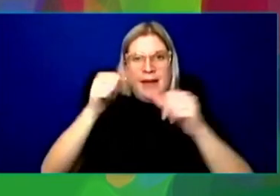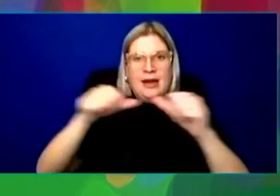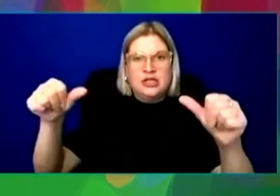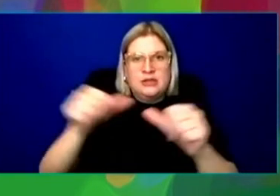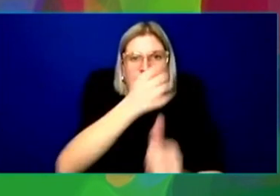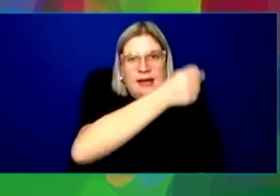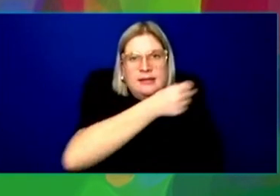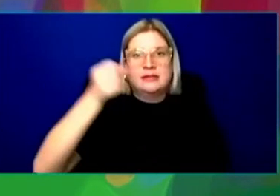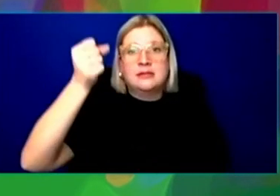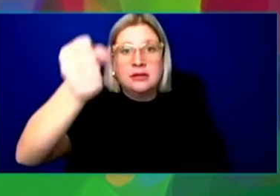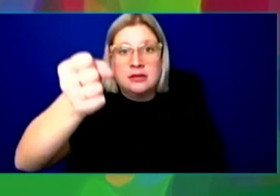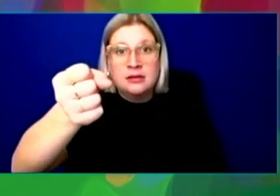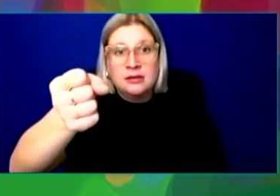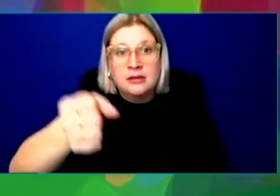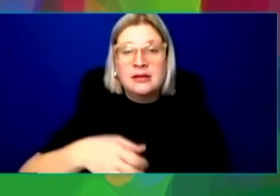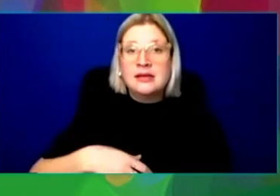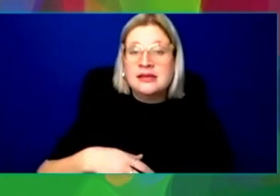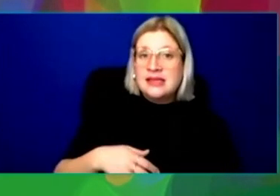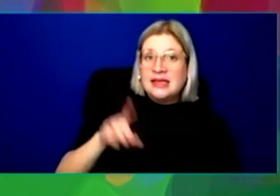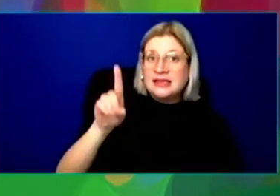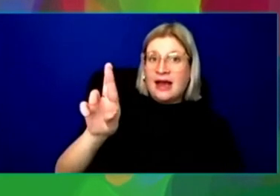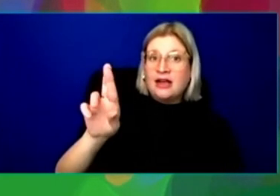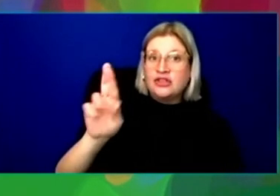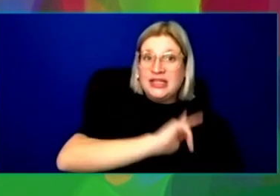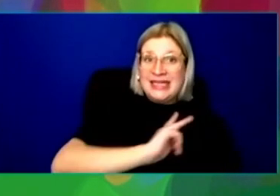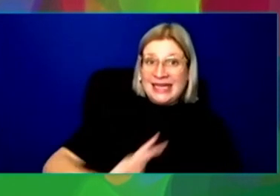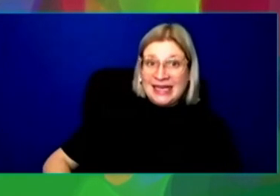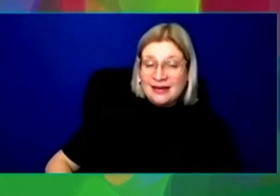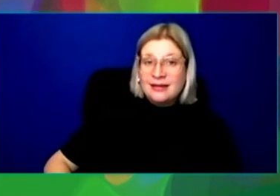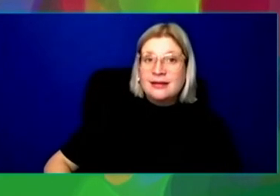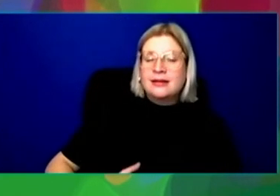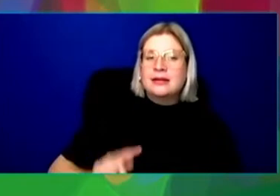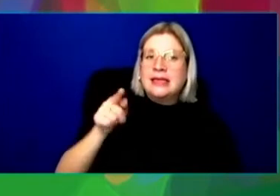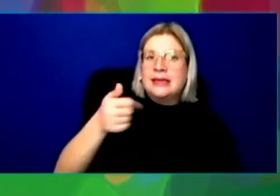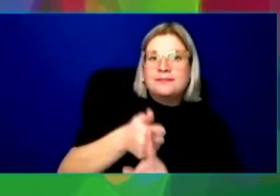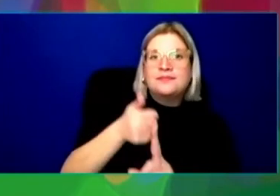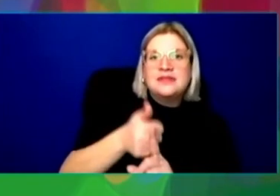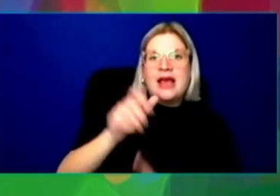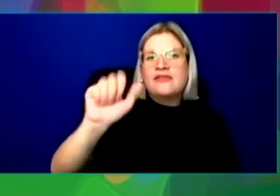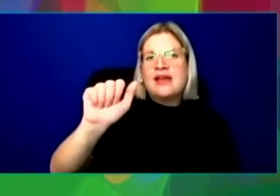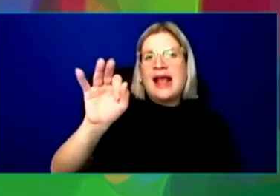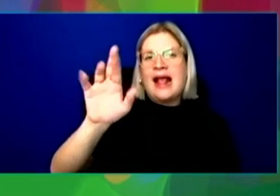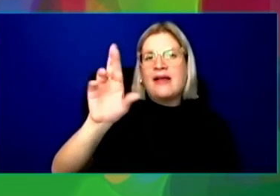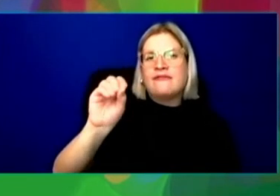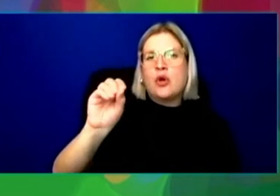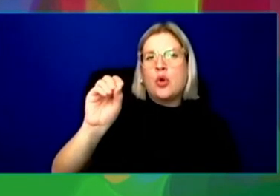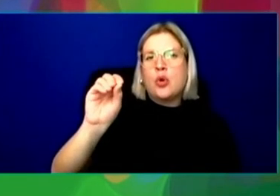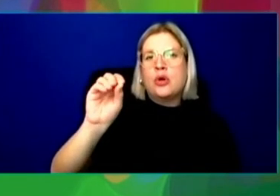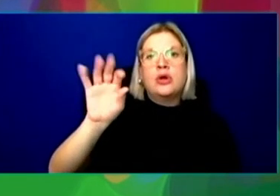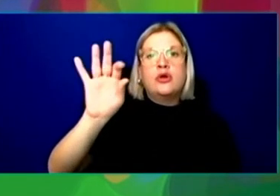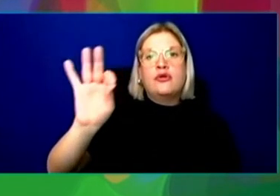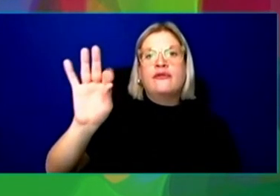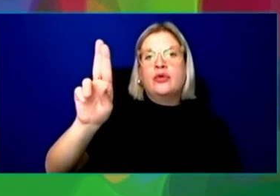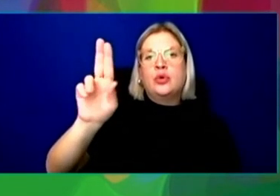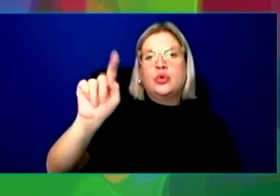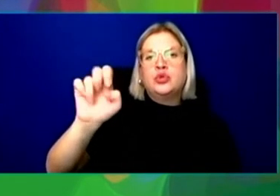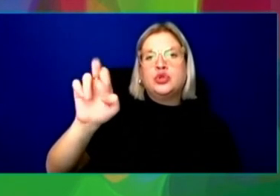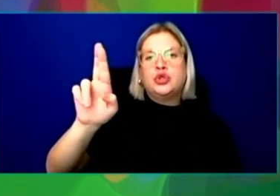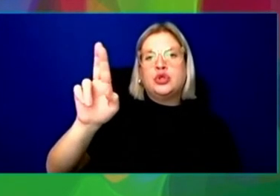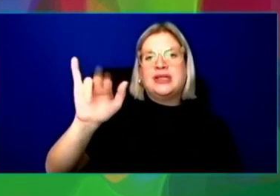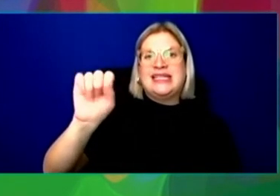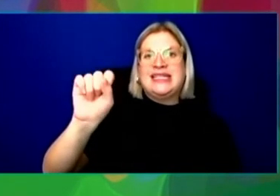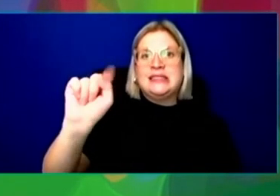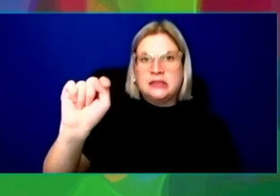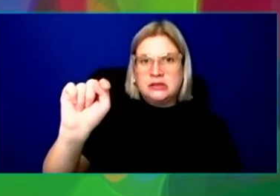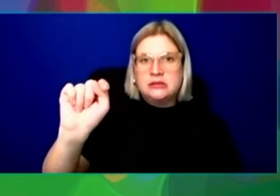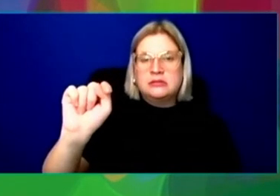was an Afrofuturist. He was a Black speculative writer. You know, that mountaintop that he's talking about does not exist. It's not on your Google Maps.